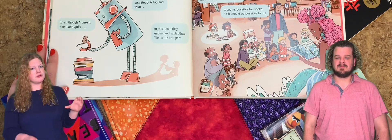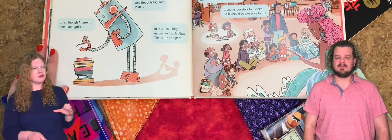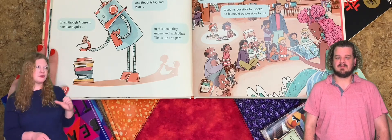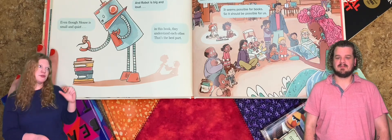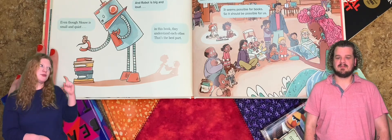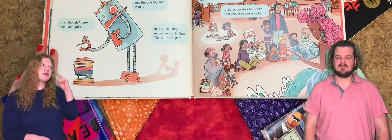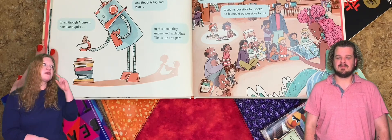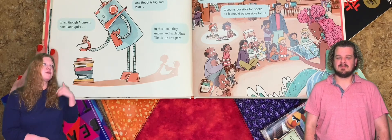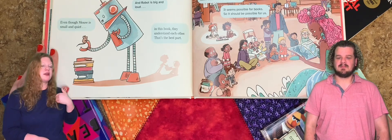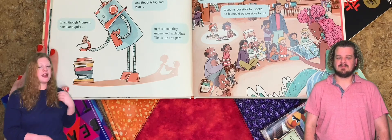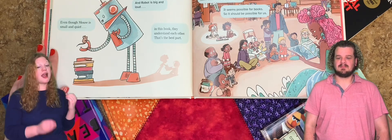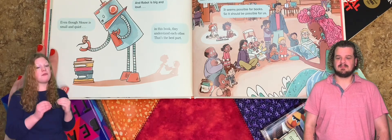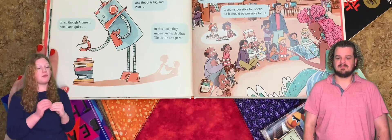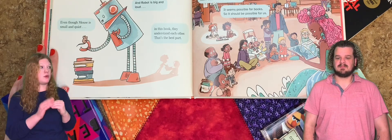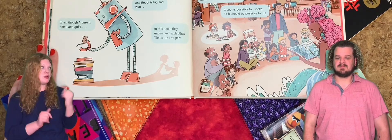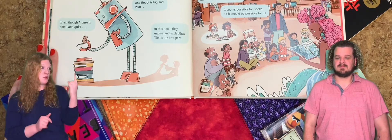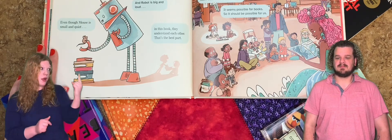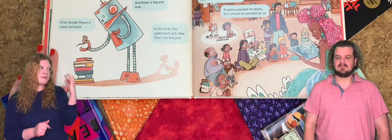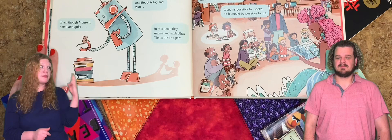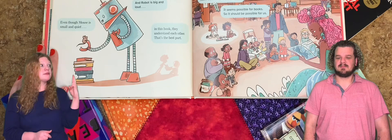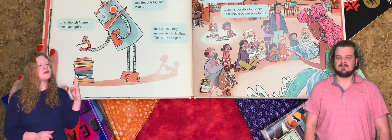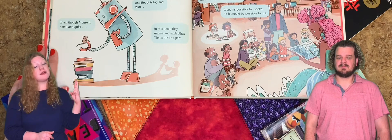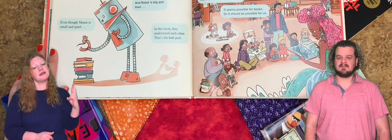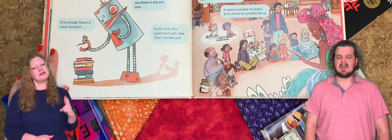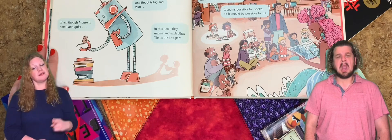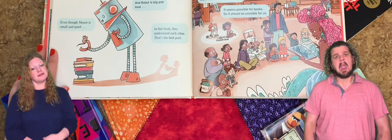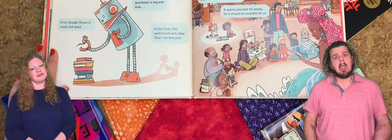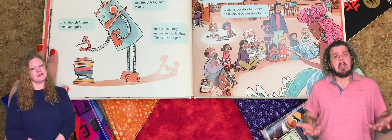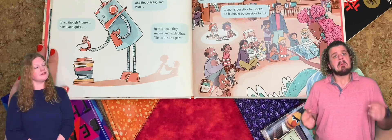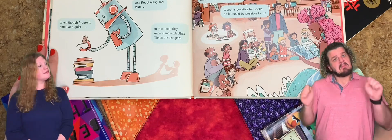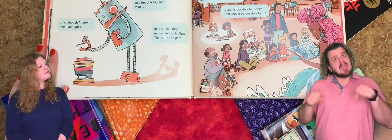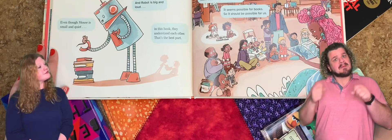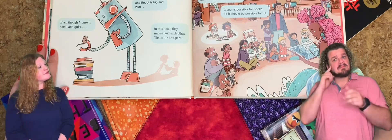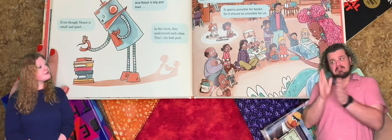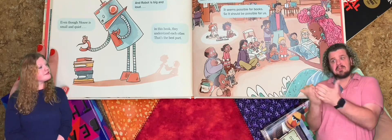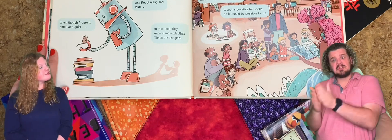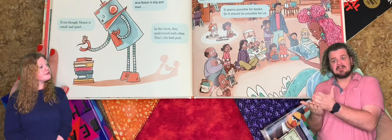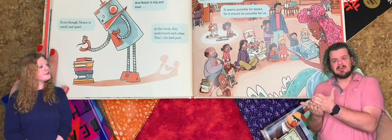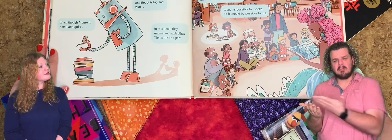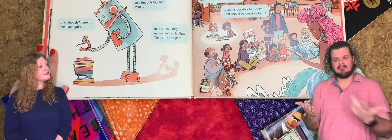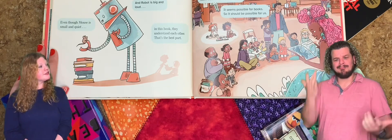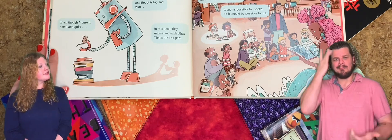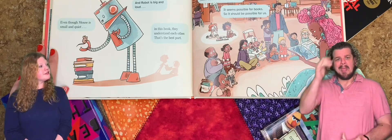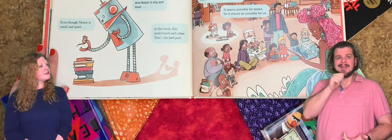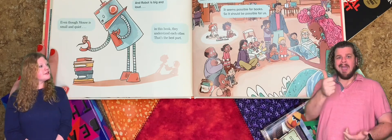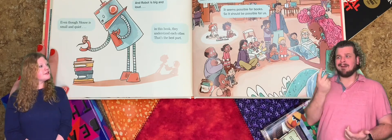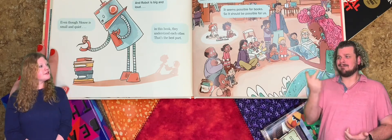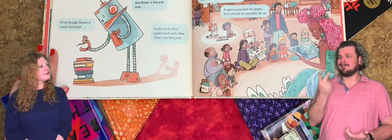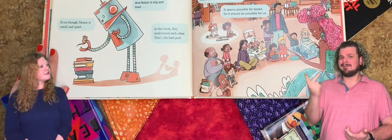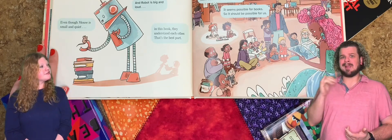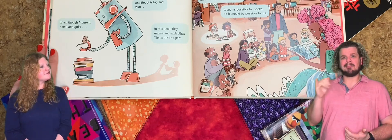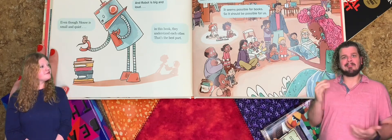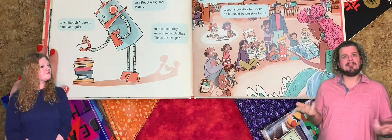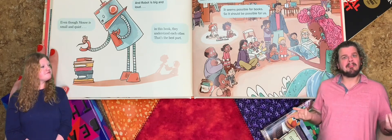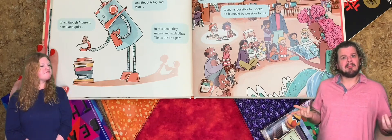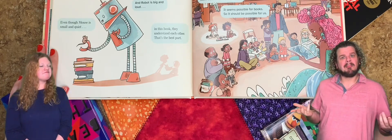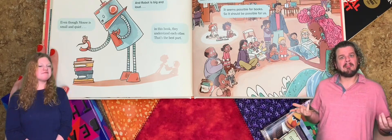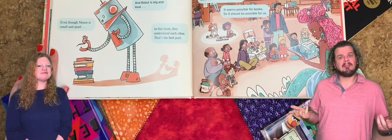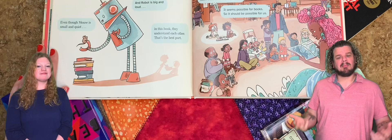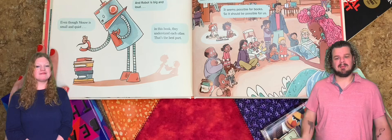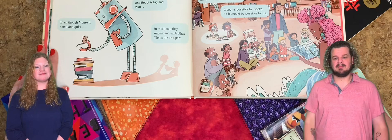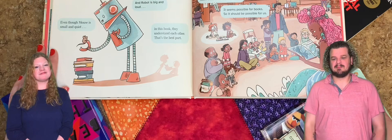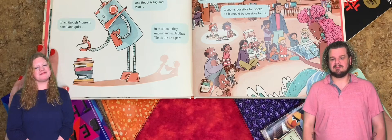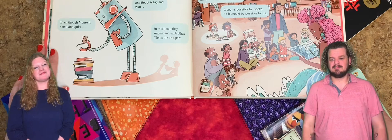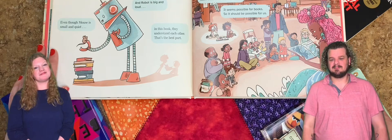So, do you think we can have more than one best friend? It seems possible for books, so it should